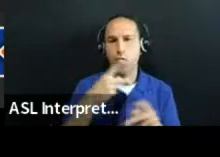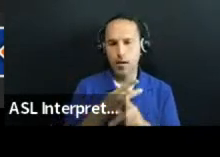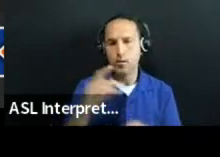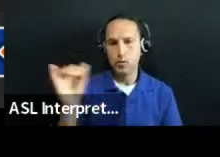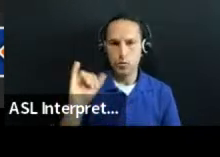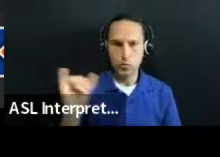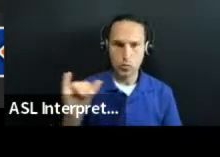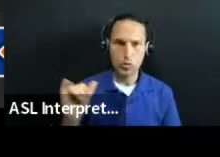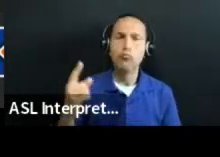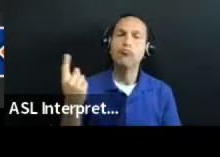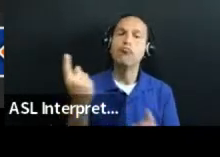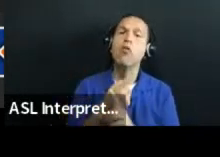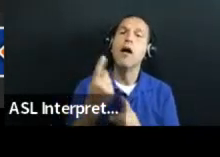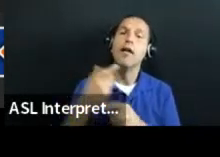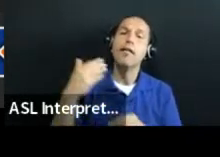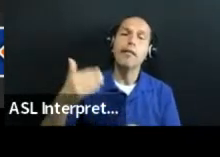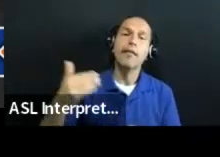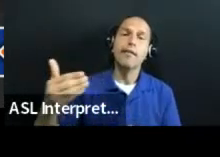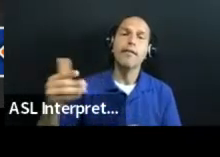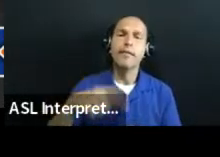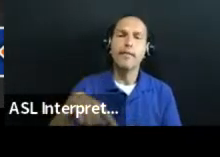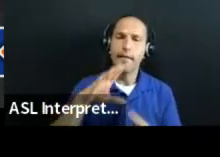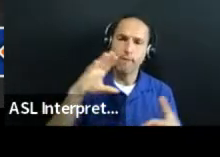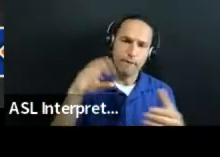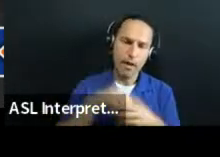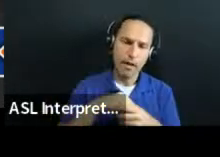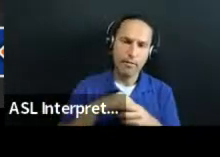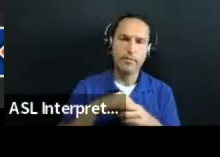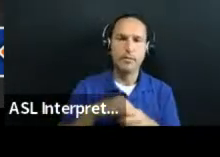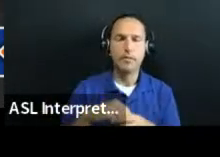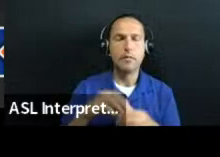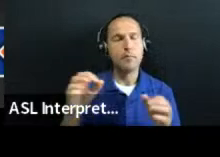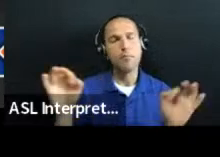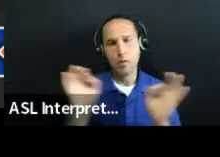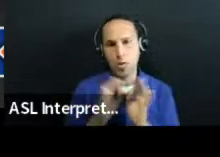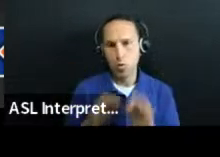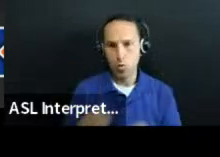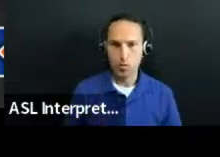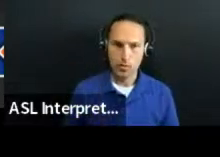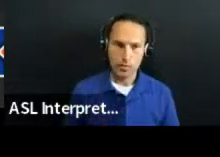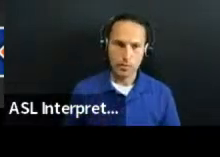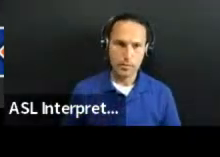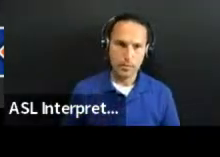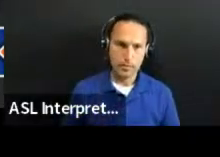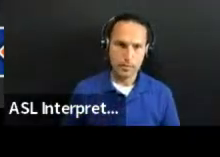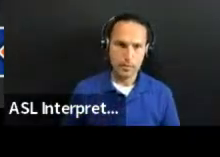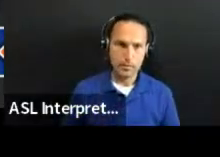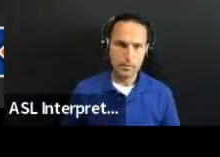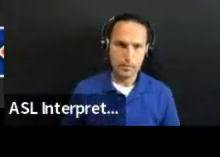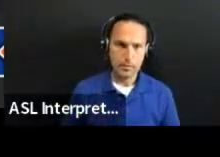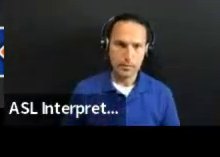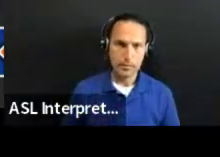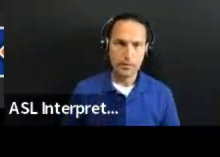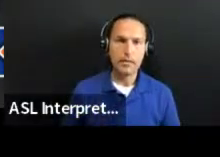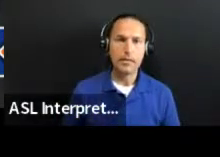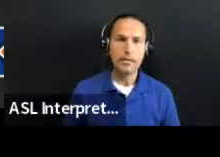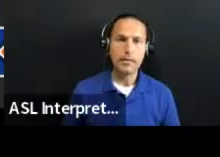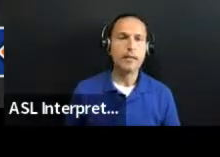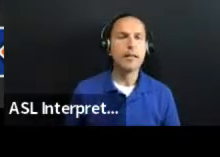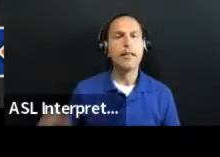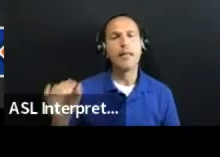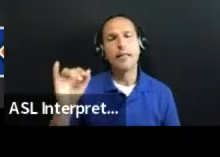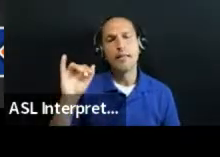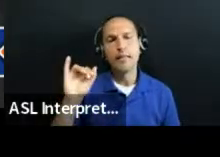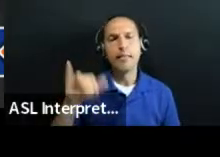right, regularly involved as much as possible. And this is something that